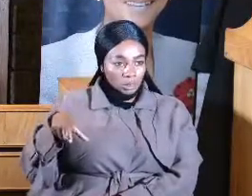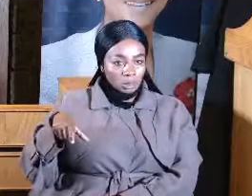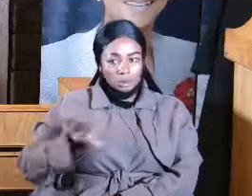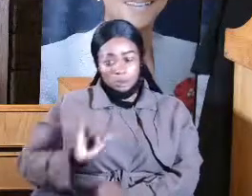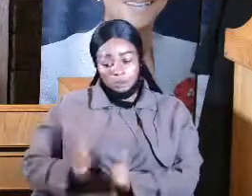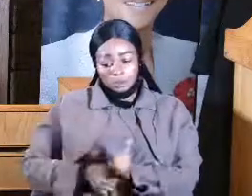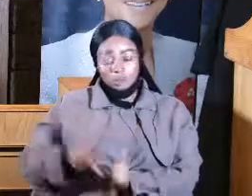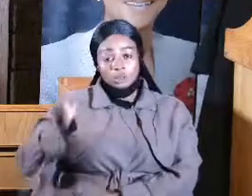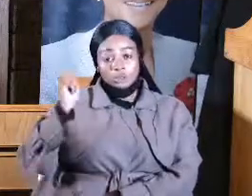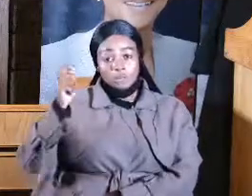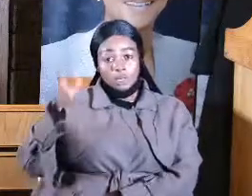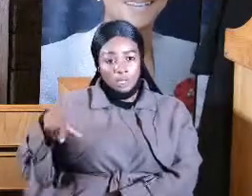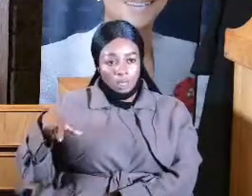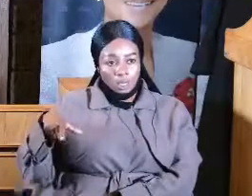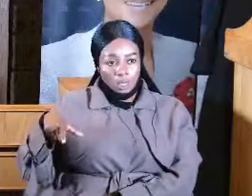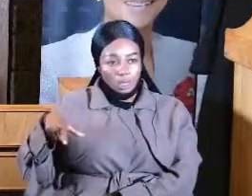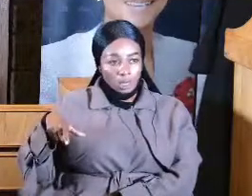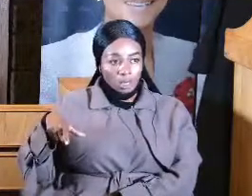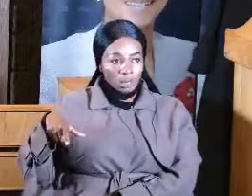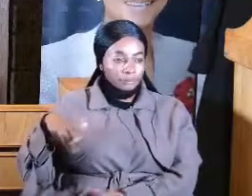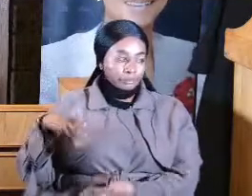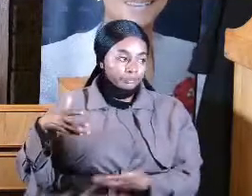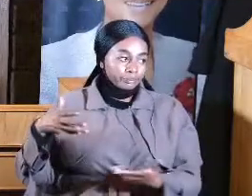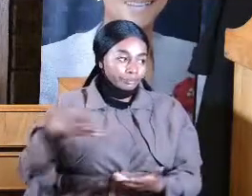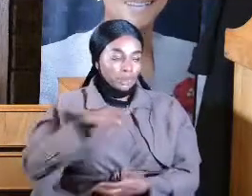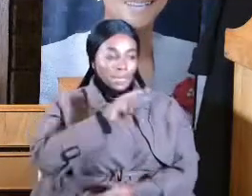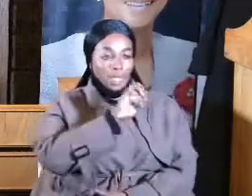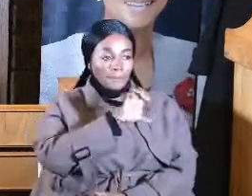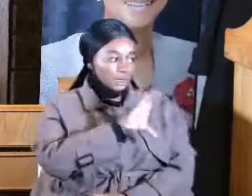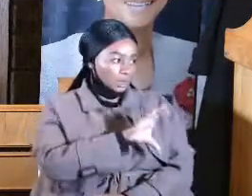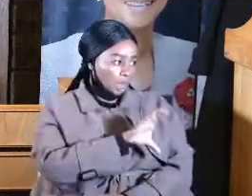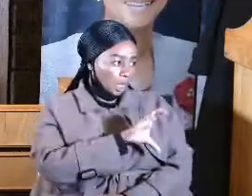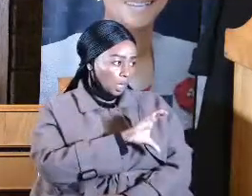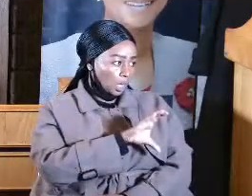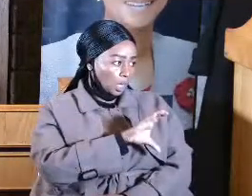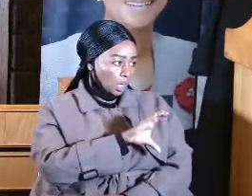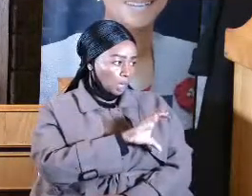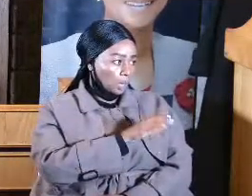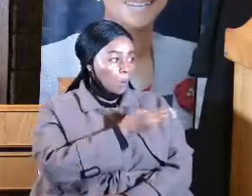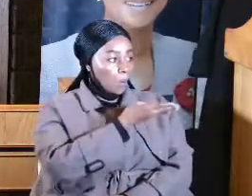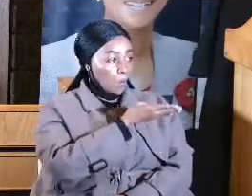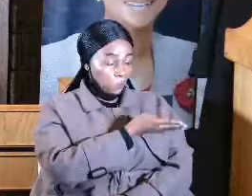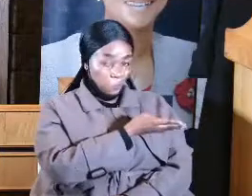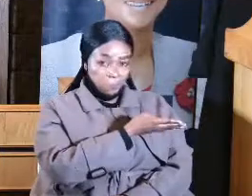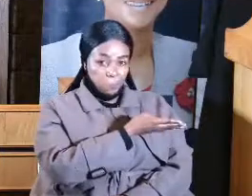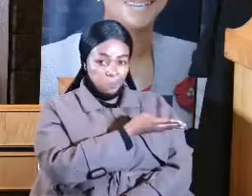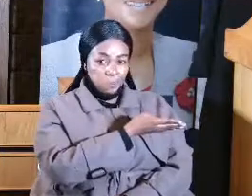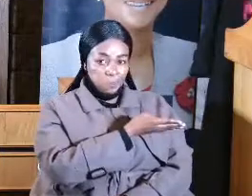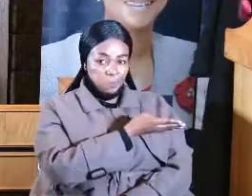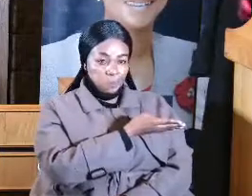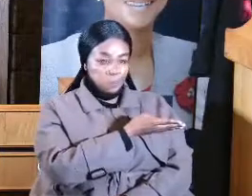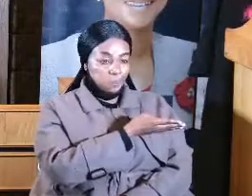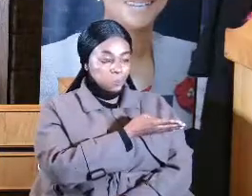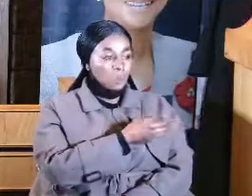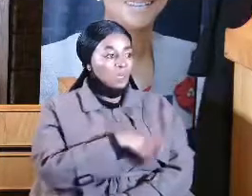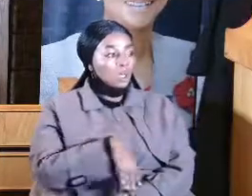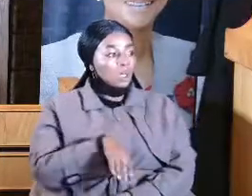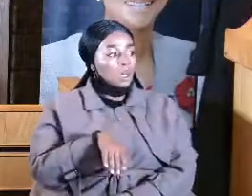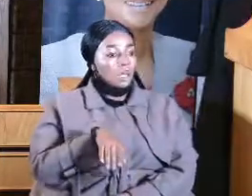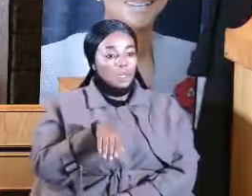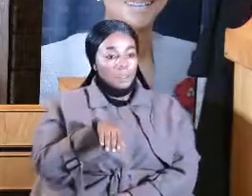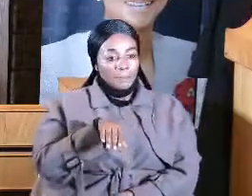Speaker, the Honorable MEC who is here, Honorable Members